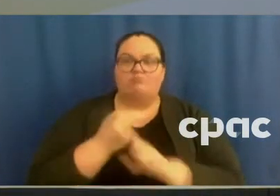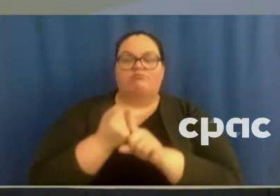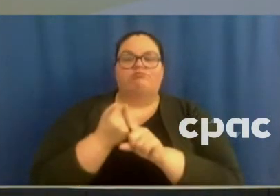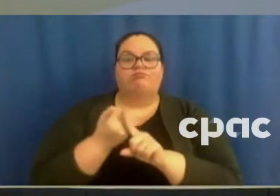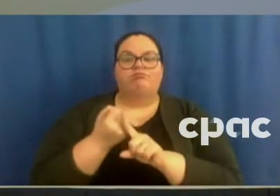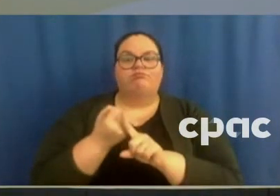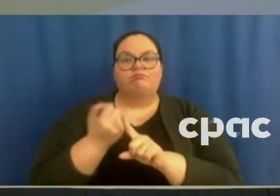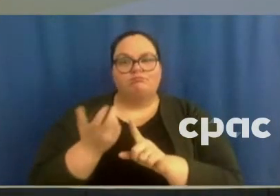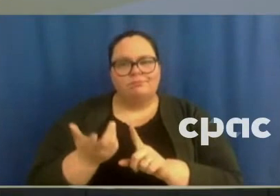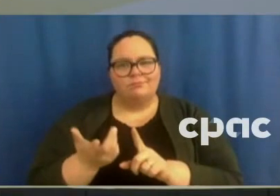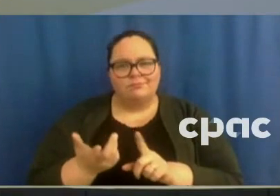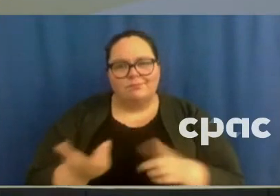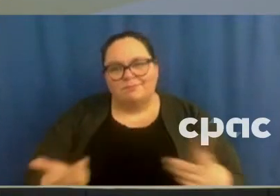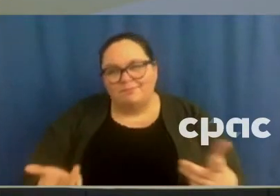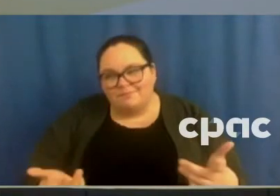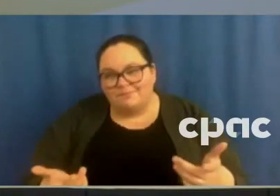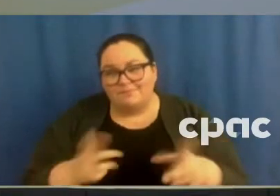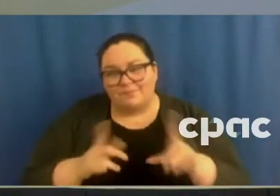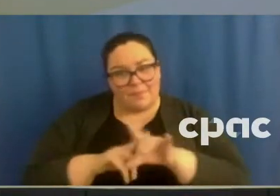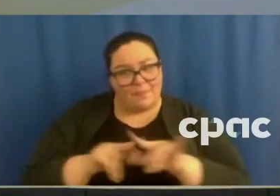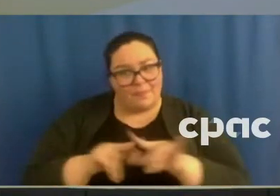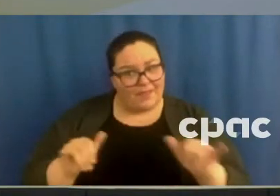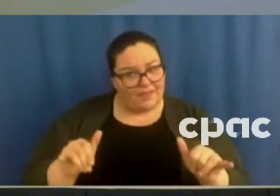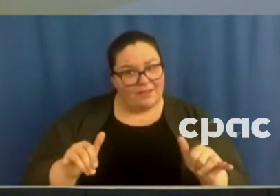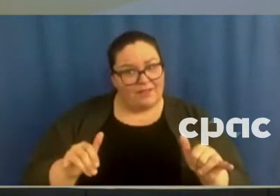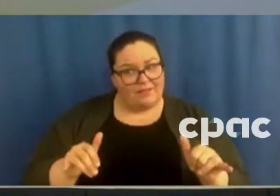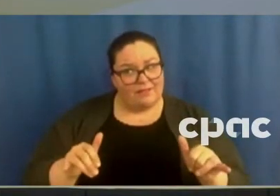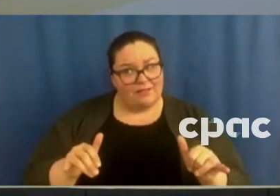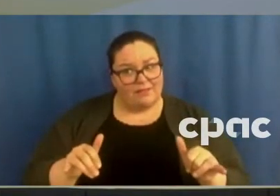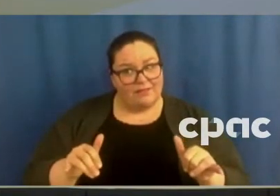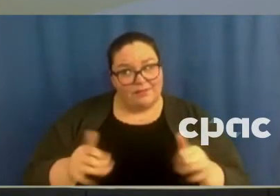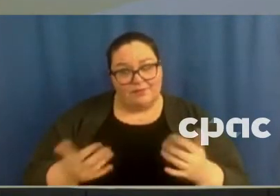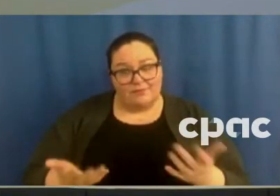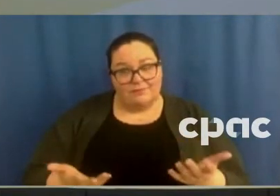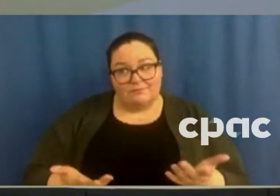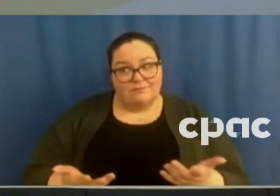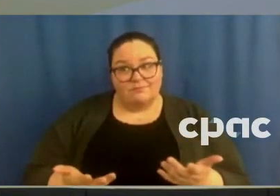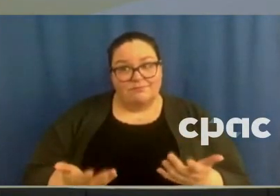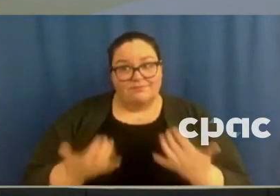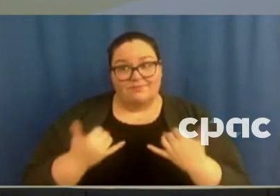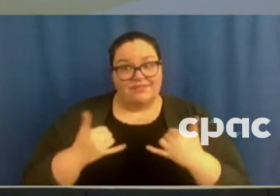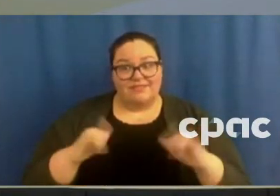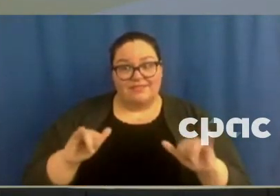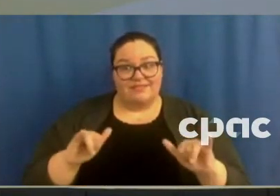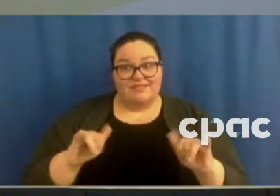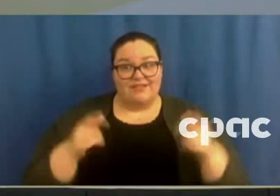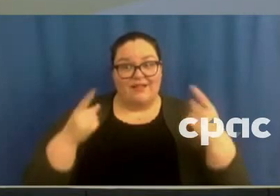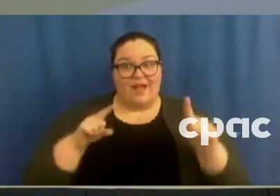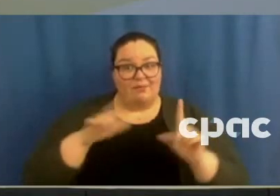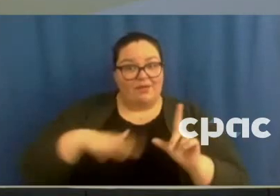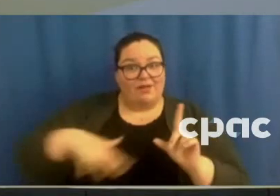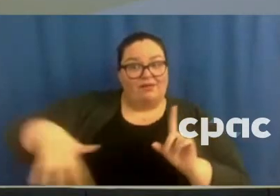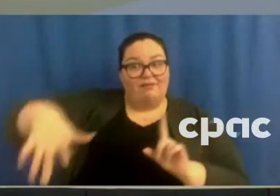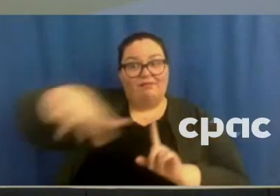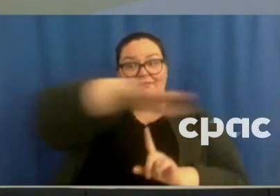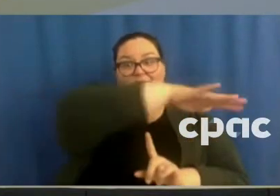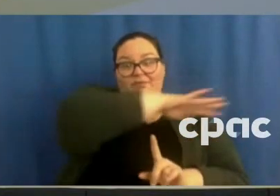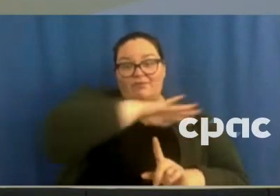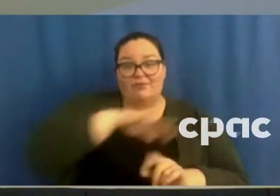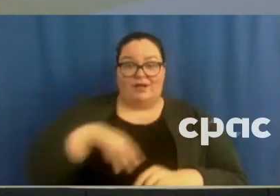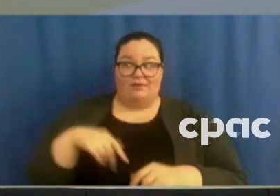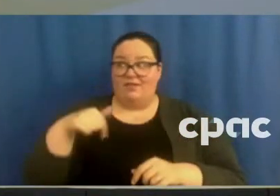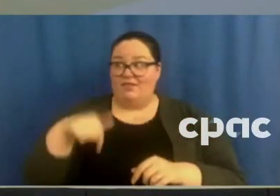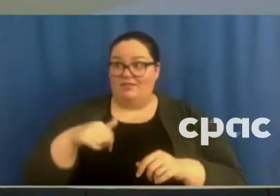But we also have to remember that we are in the middle of still a global pandemic, and there are cases in this